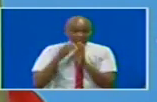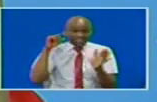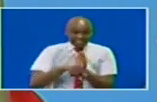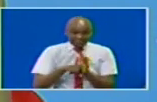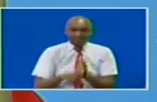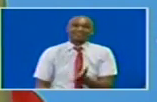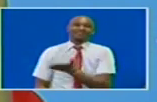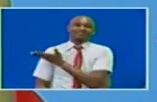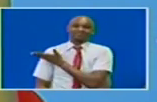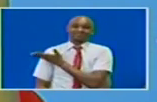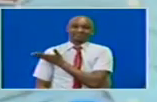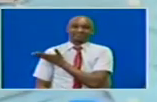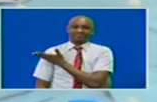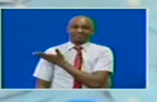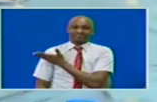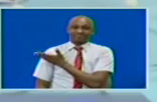has more.